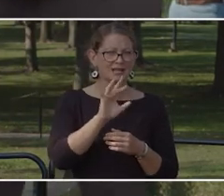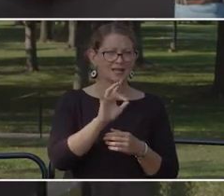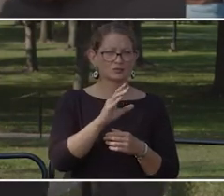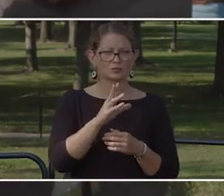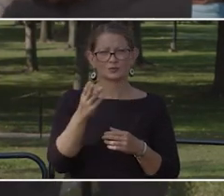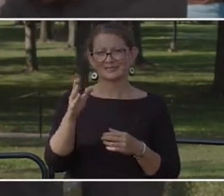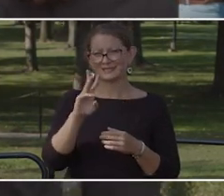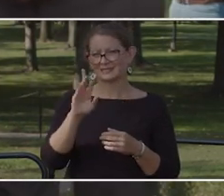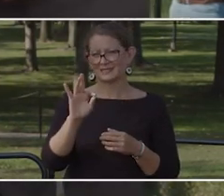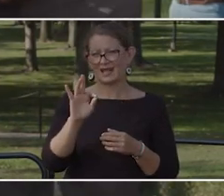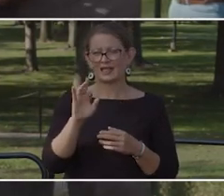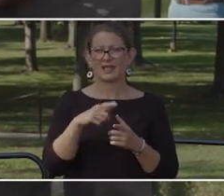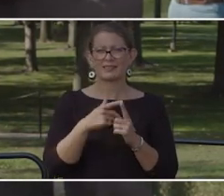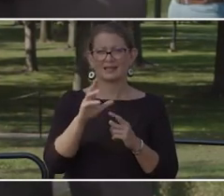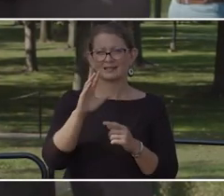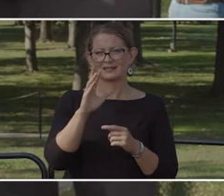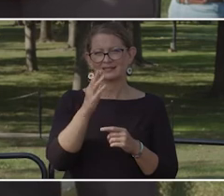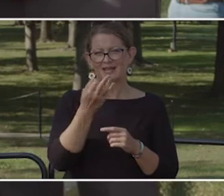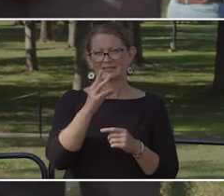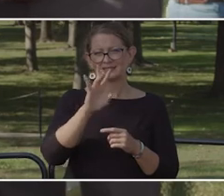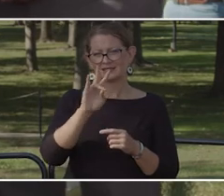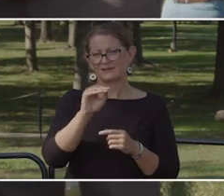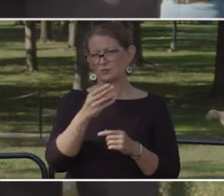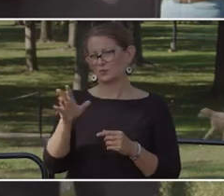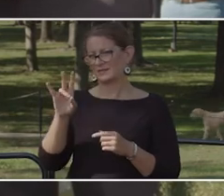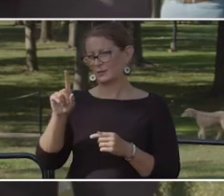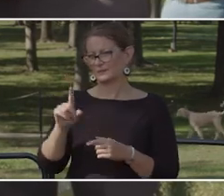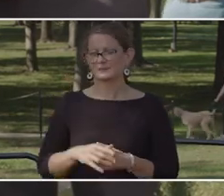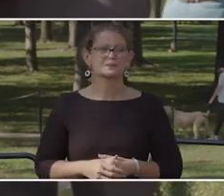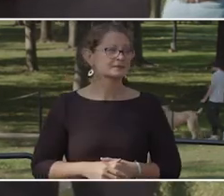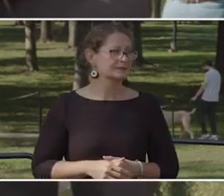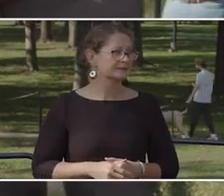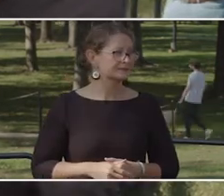1968 to 69, and then 1970 to 1971.